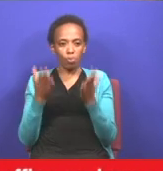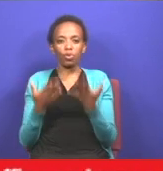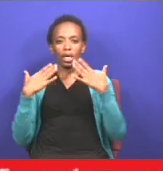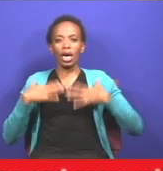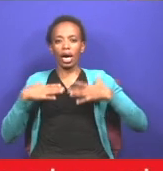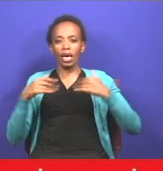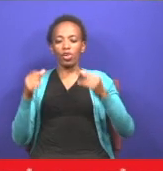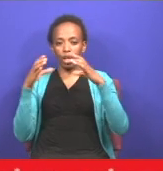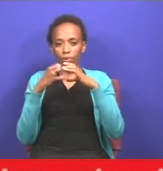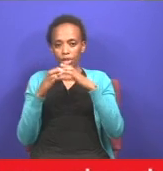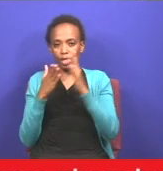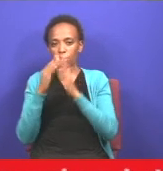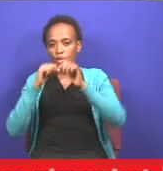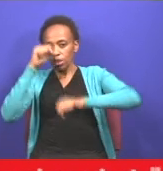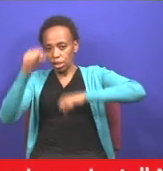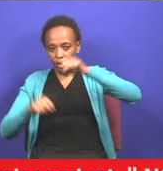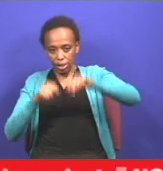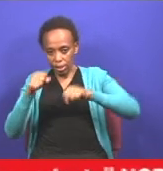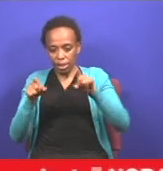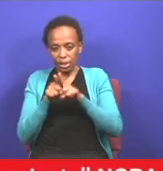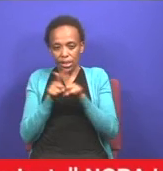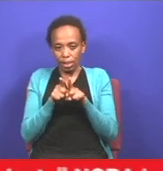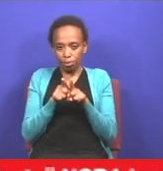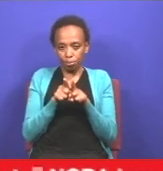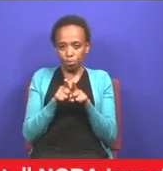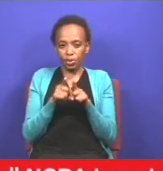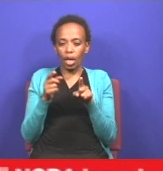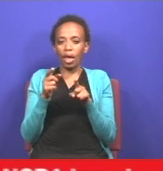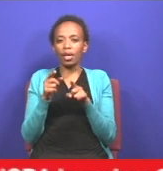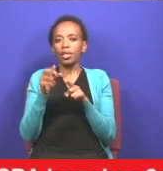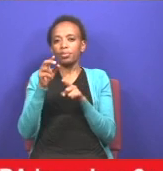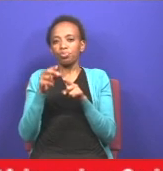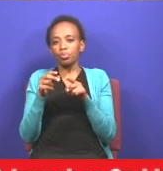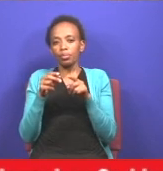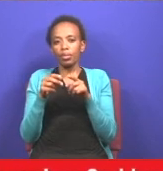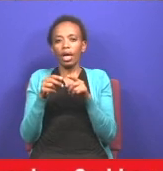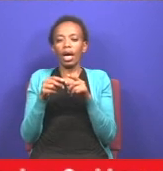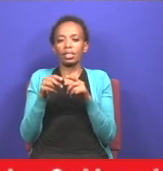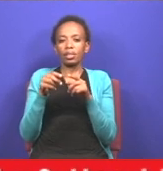community through cycling. The First Lady has called for mutual respect between